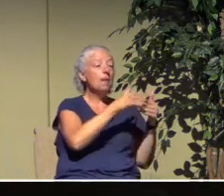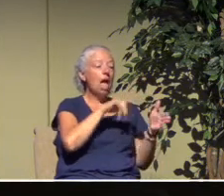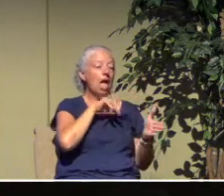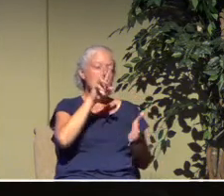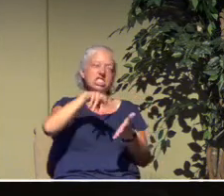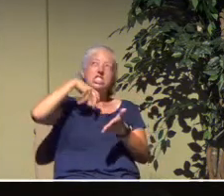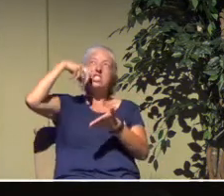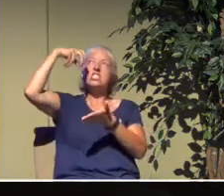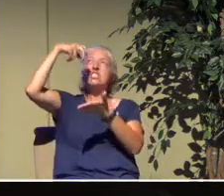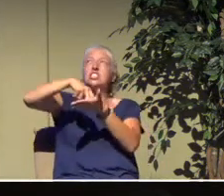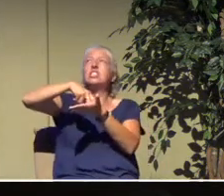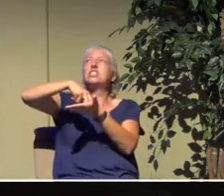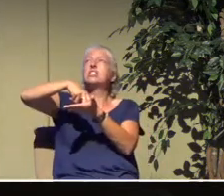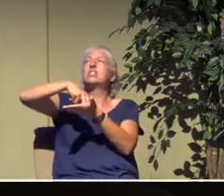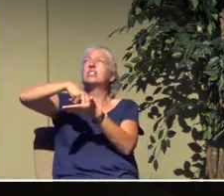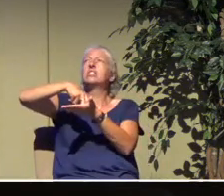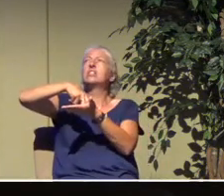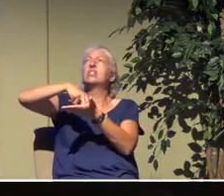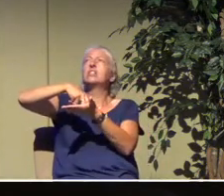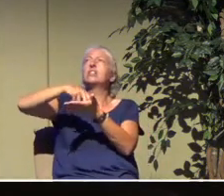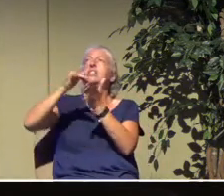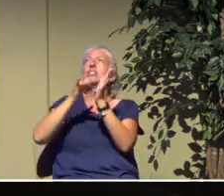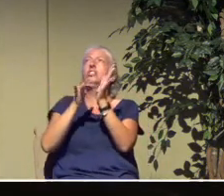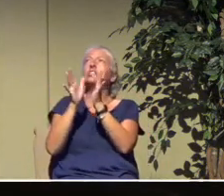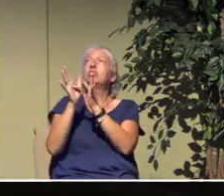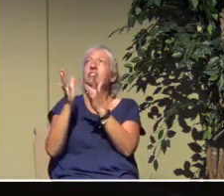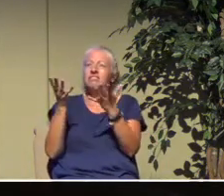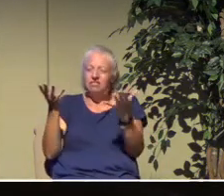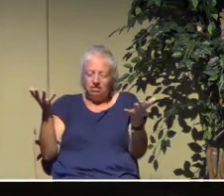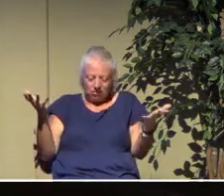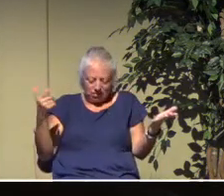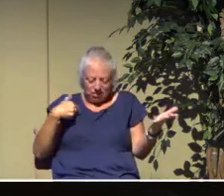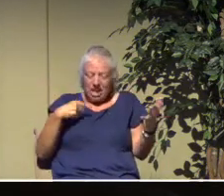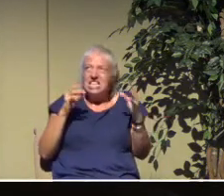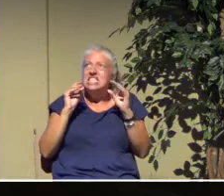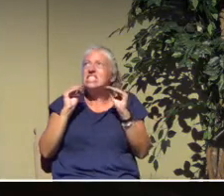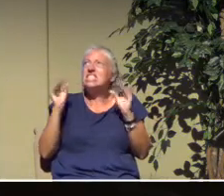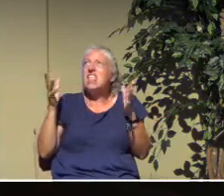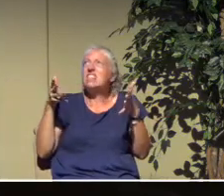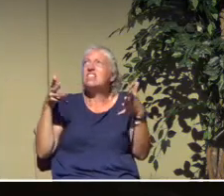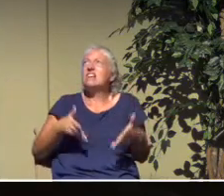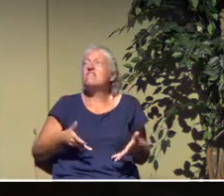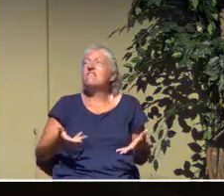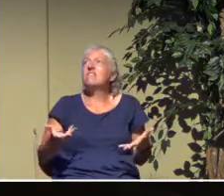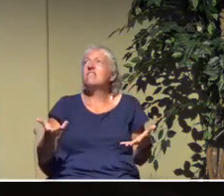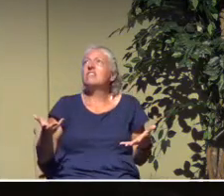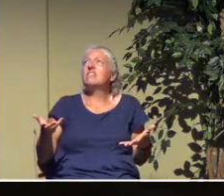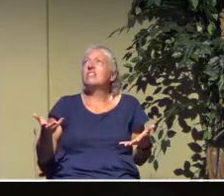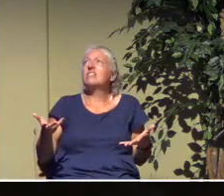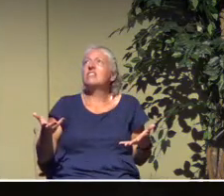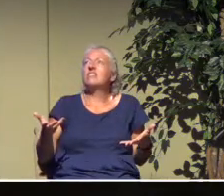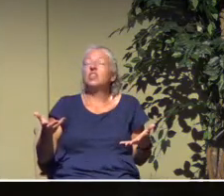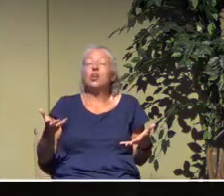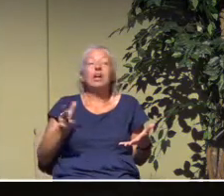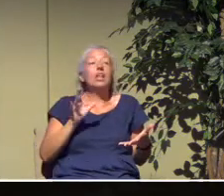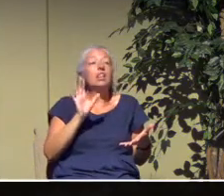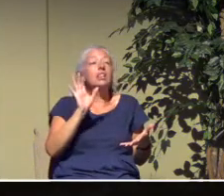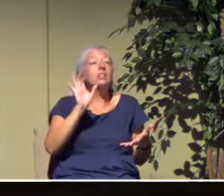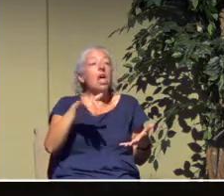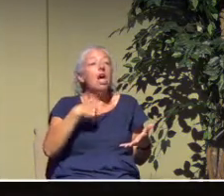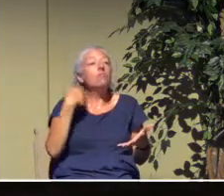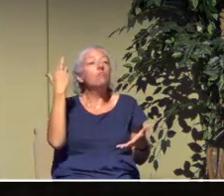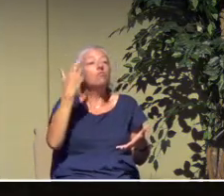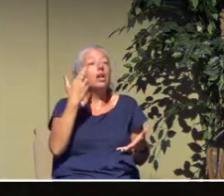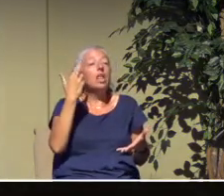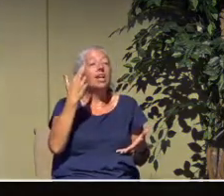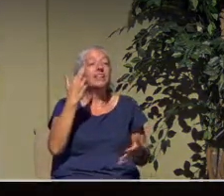Jesus, and said, I got nothing left. And that's when I realized